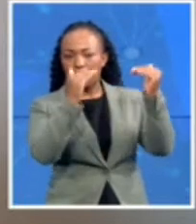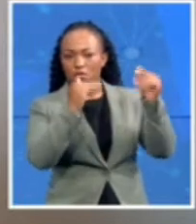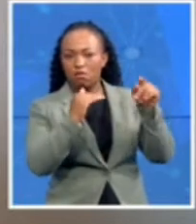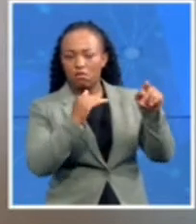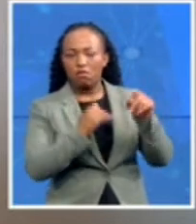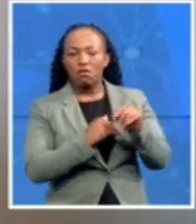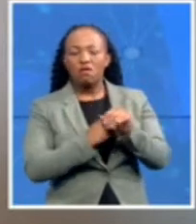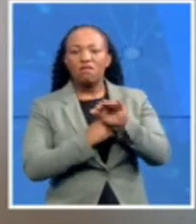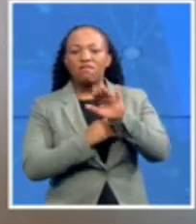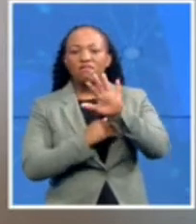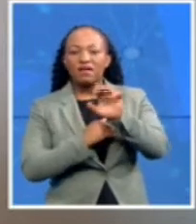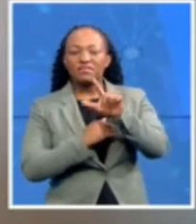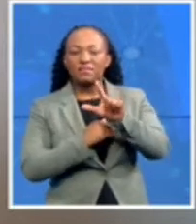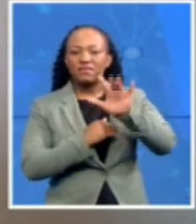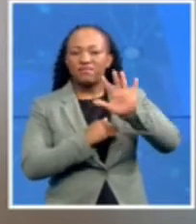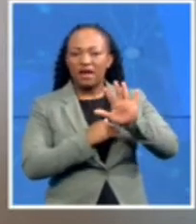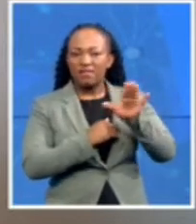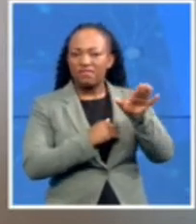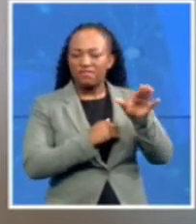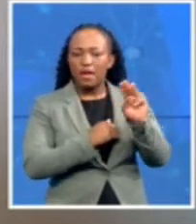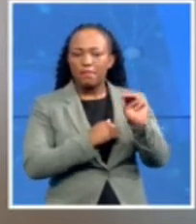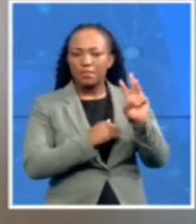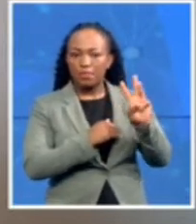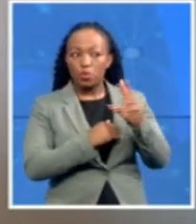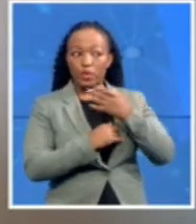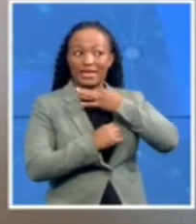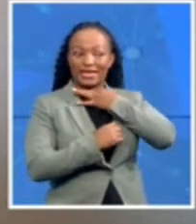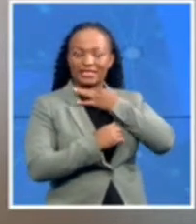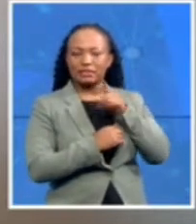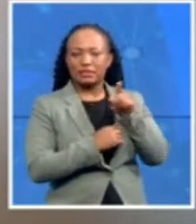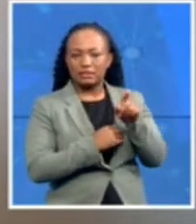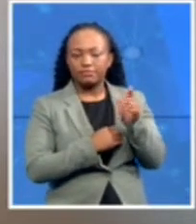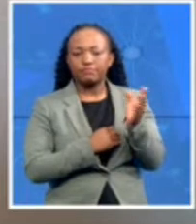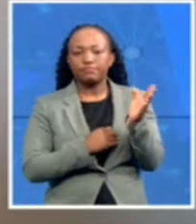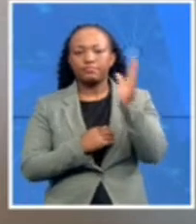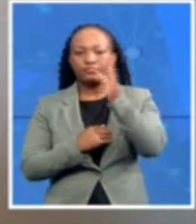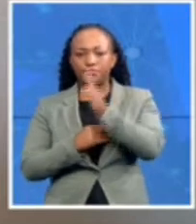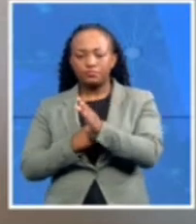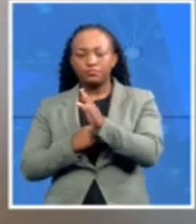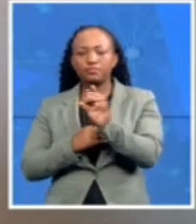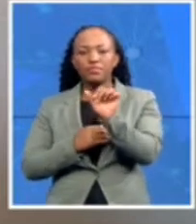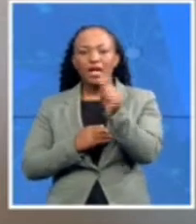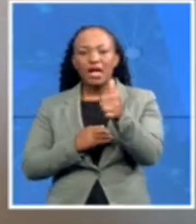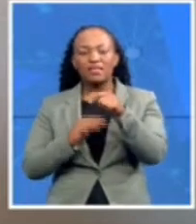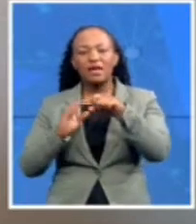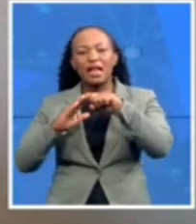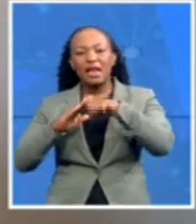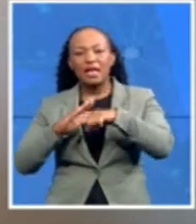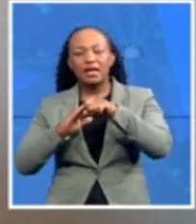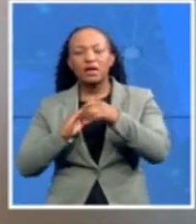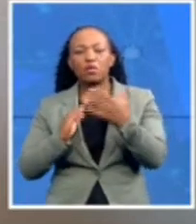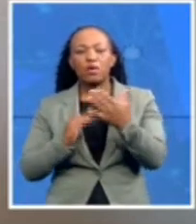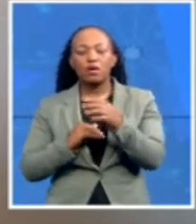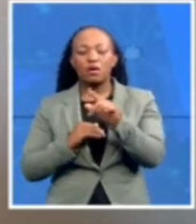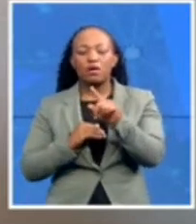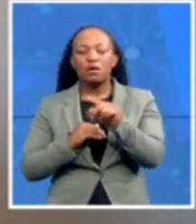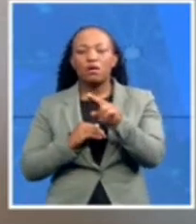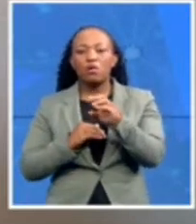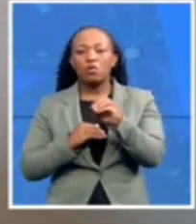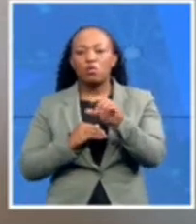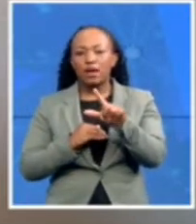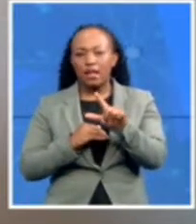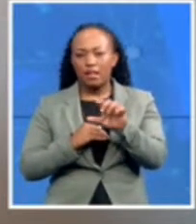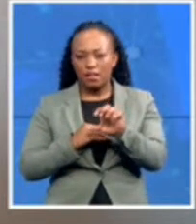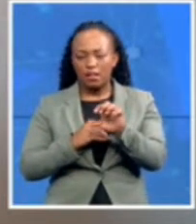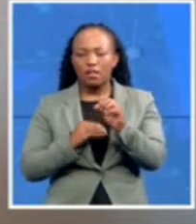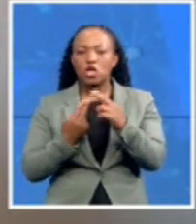risk. We have a boiler tube leak on Creel Unit 4. That unit is, as Duva